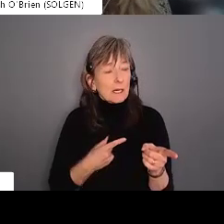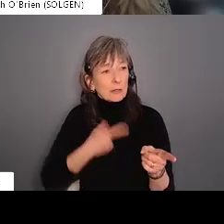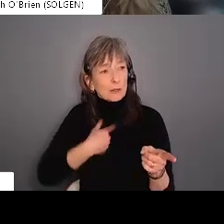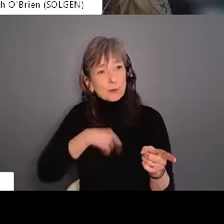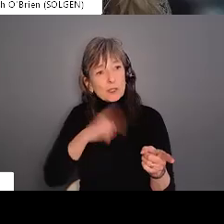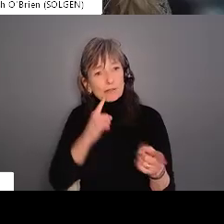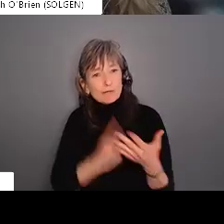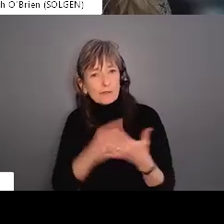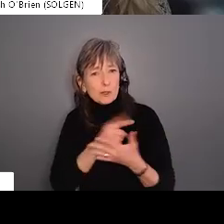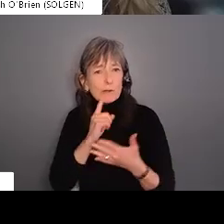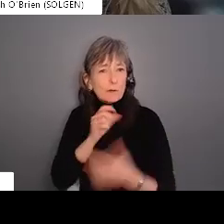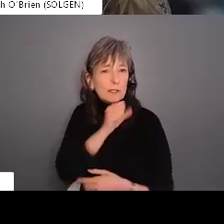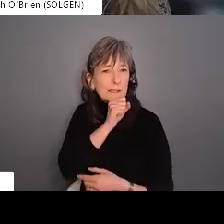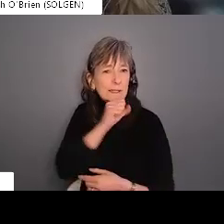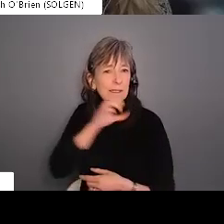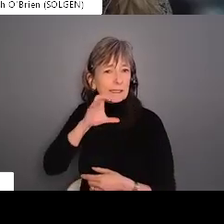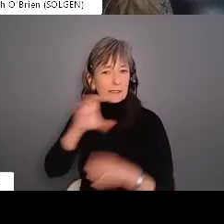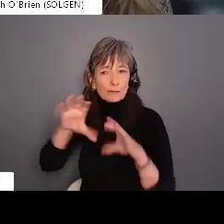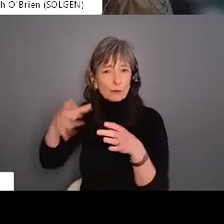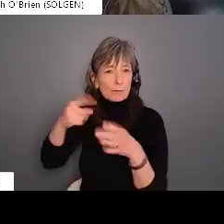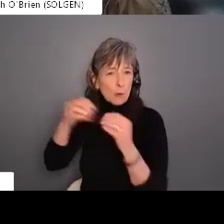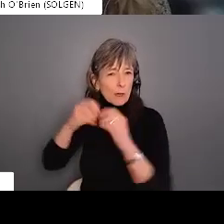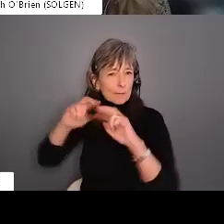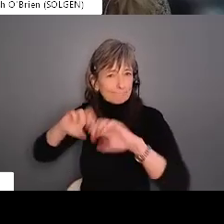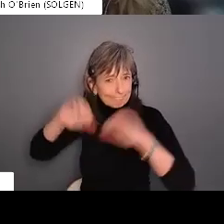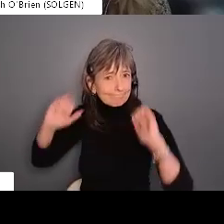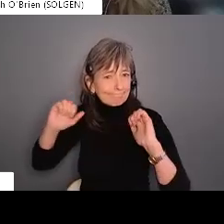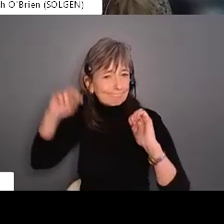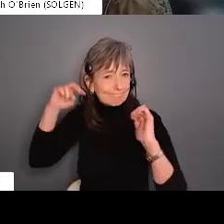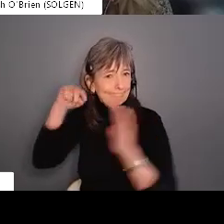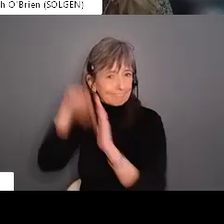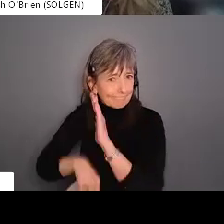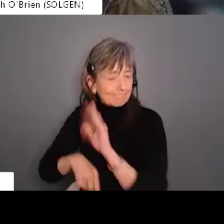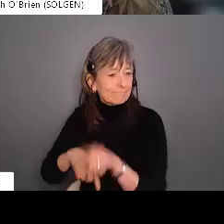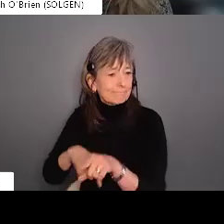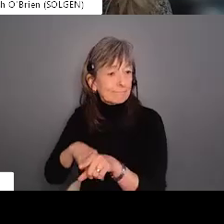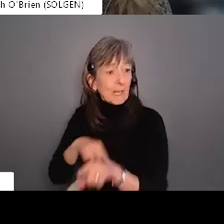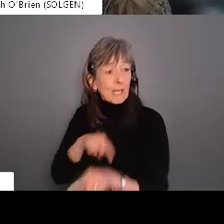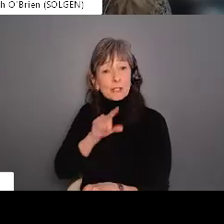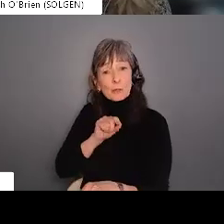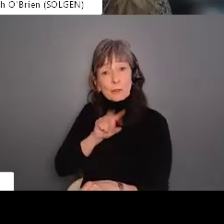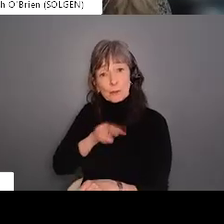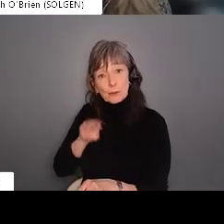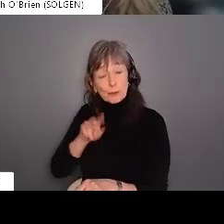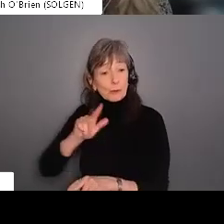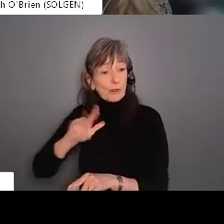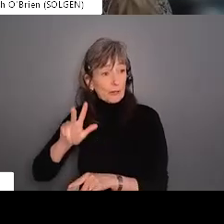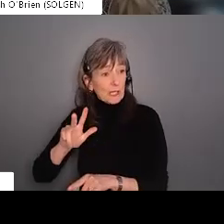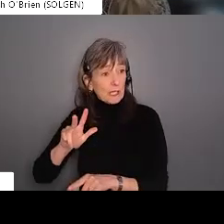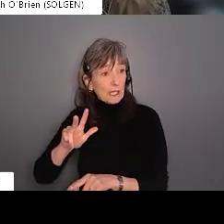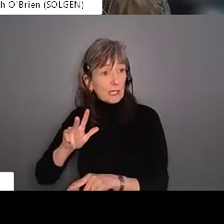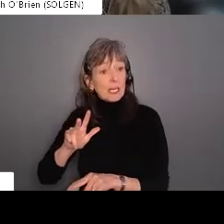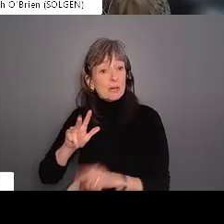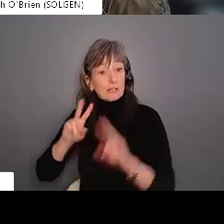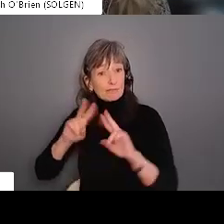aging populations kind of in more depth. And so in 2022 and 2023, our committee looked at 6 cases